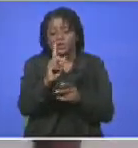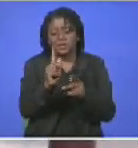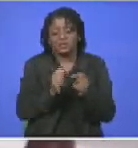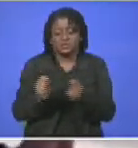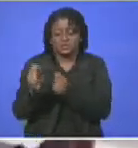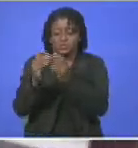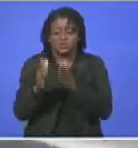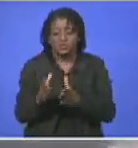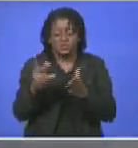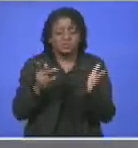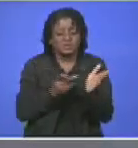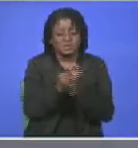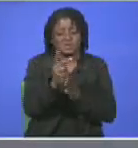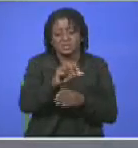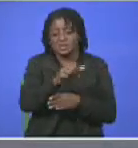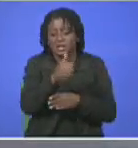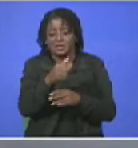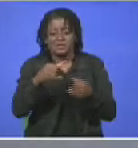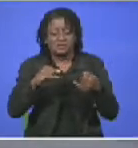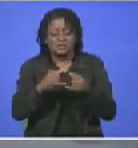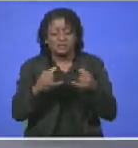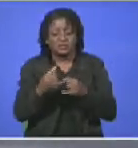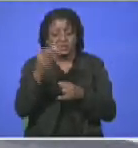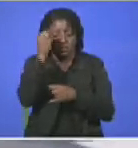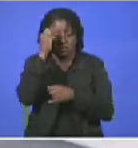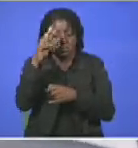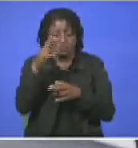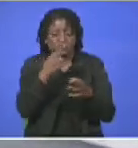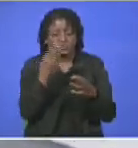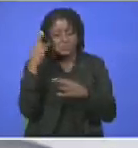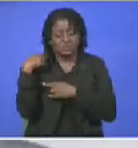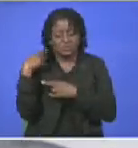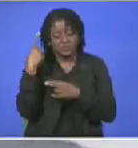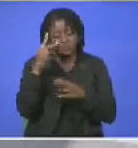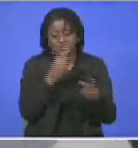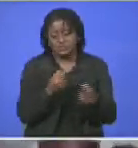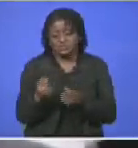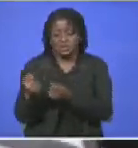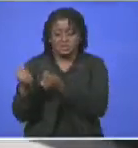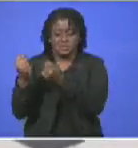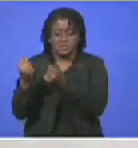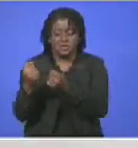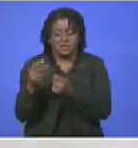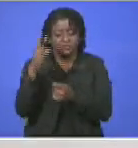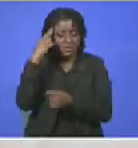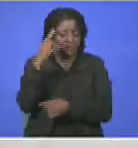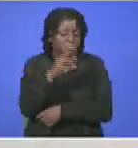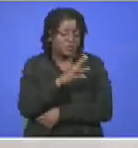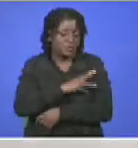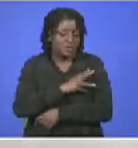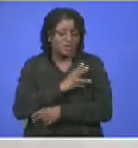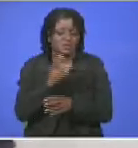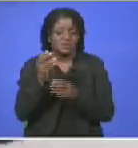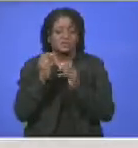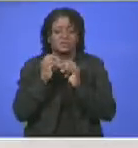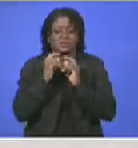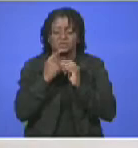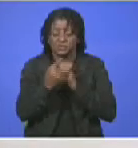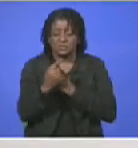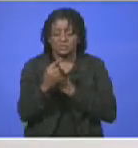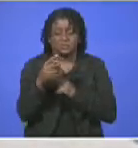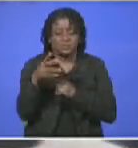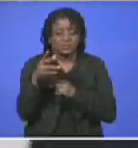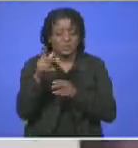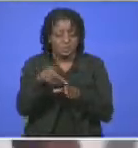was issued, Minister with Responsibility for Transport, the Honorable Renward Wells, instructed port officials to inspect each vessel